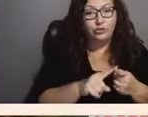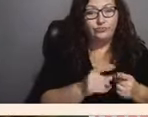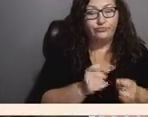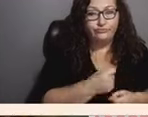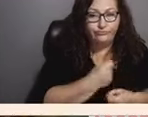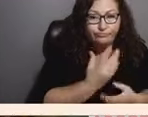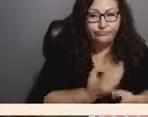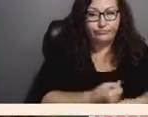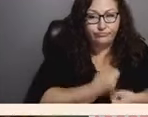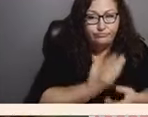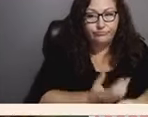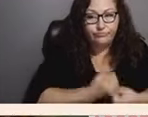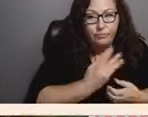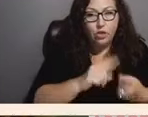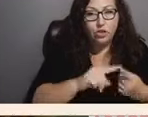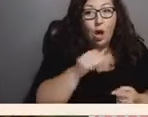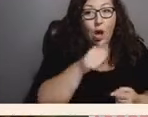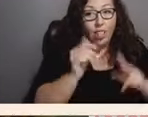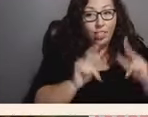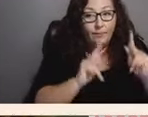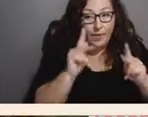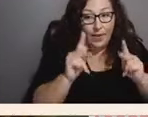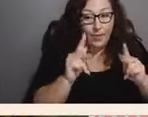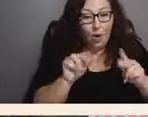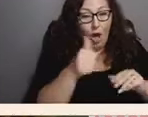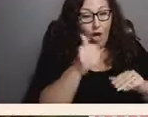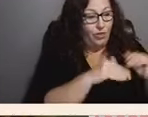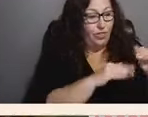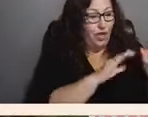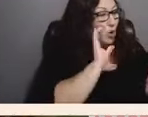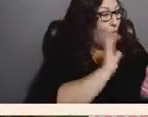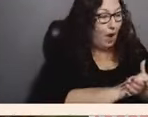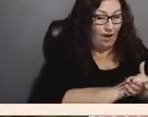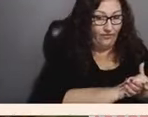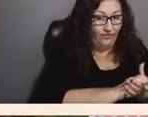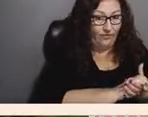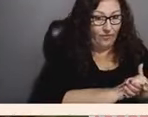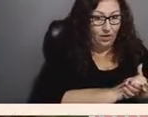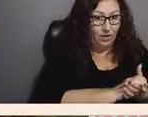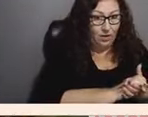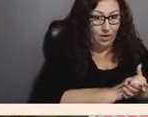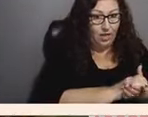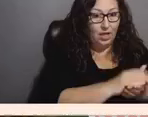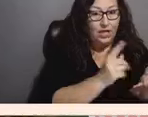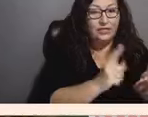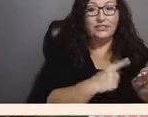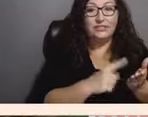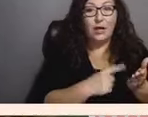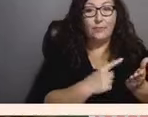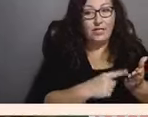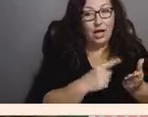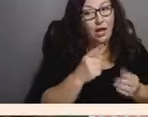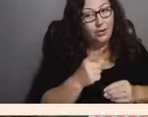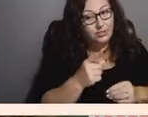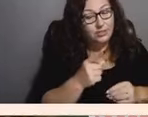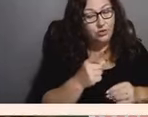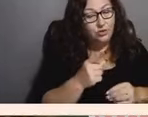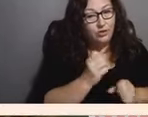people besides your wife, sometimes you go down that rabbit trail that you